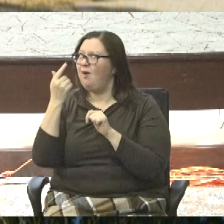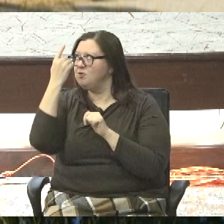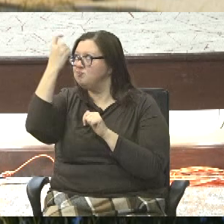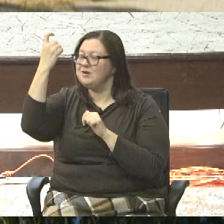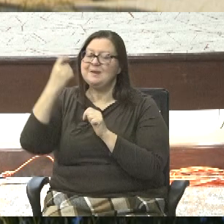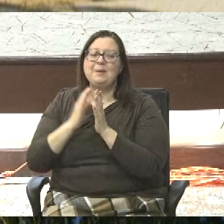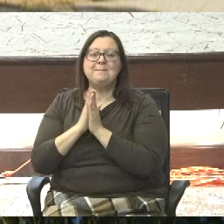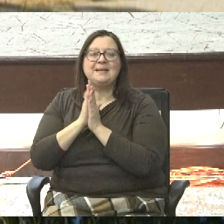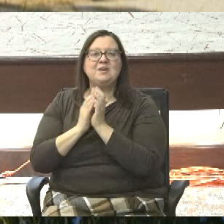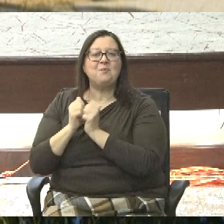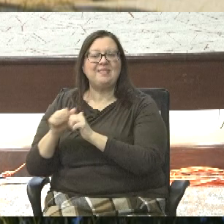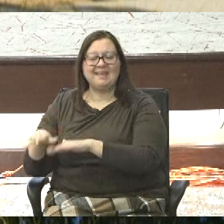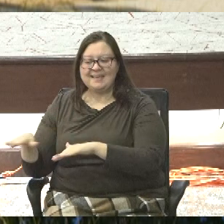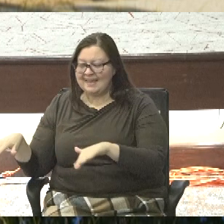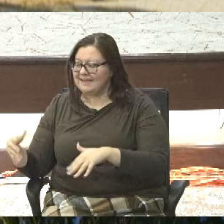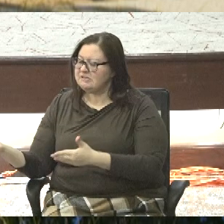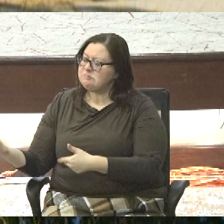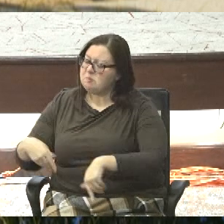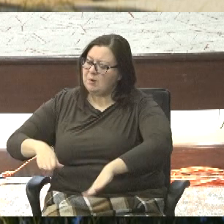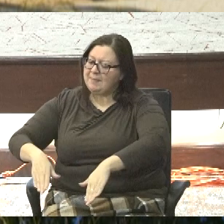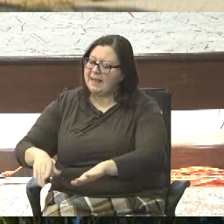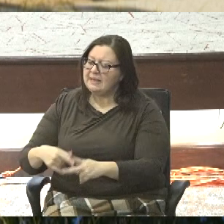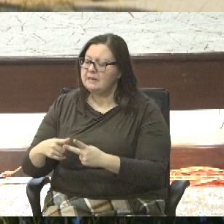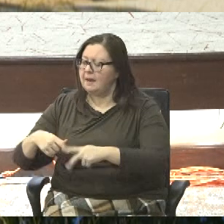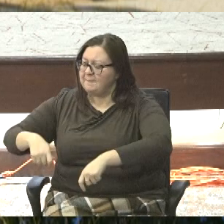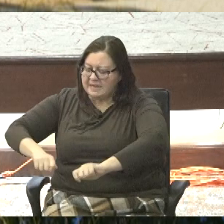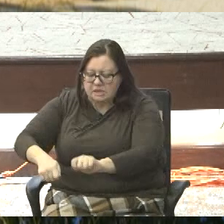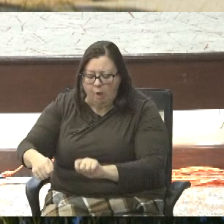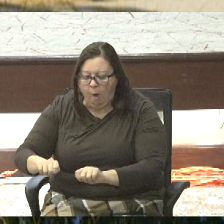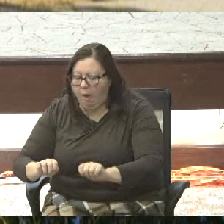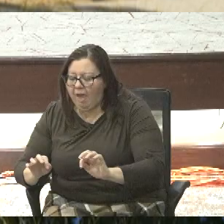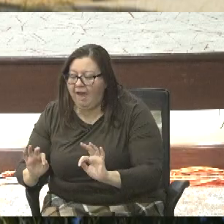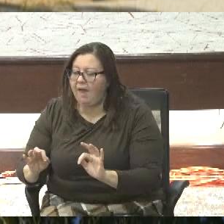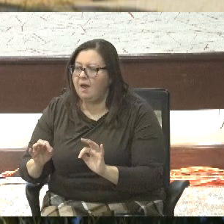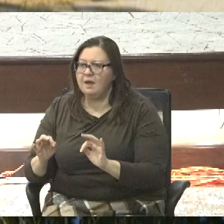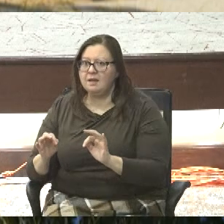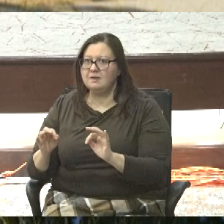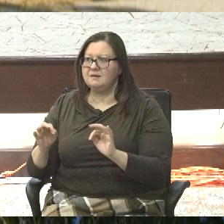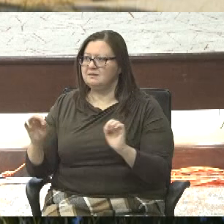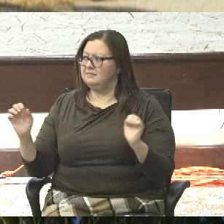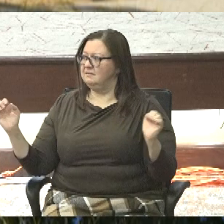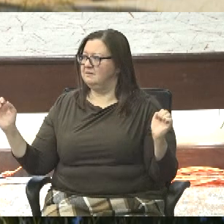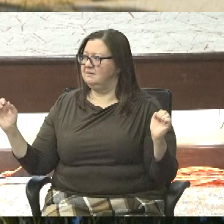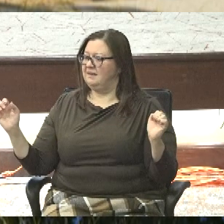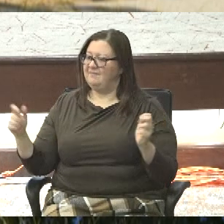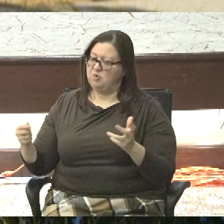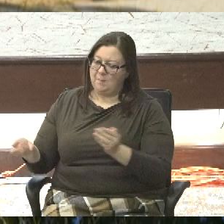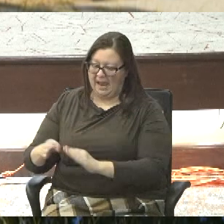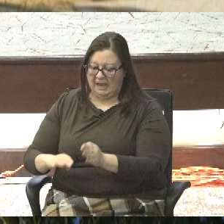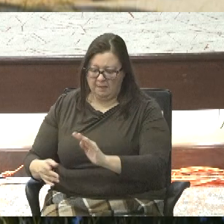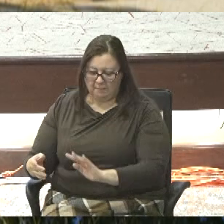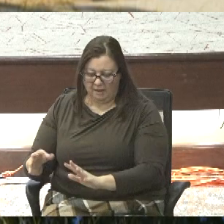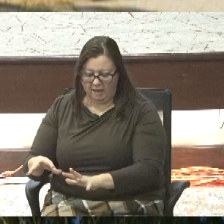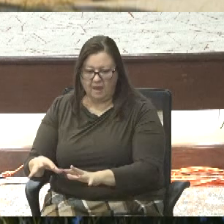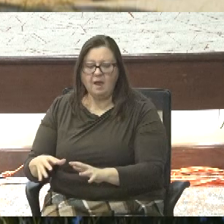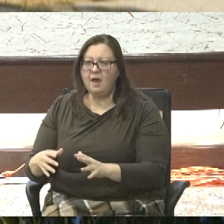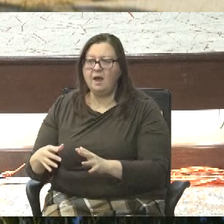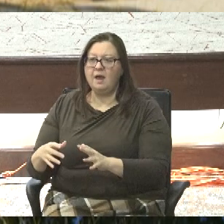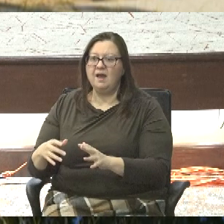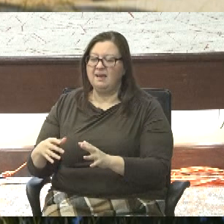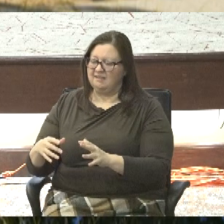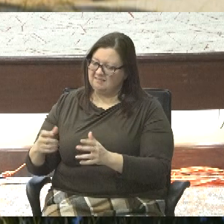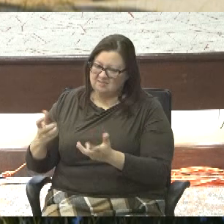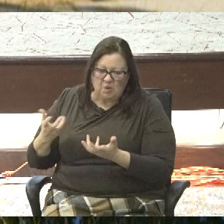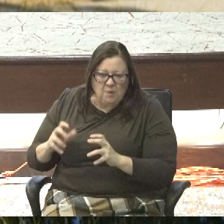taking a picnic with our kids and bringing the blanket and the basket, but the reality of it is, who wants to pack up everything? So providing those areas